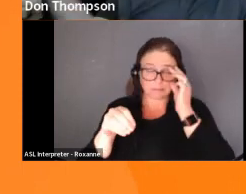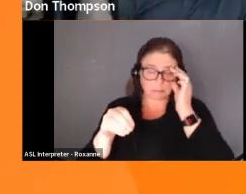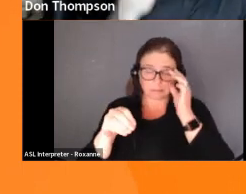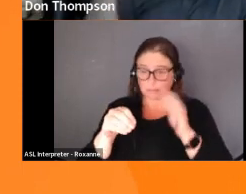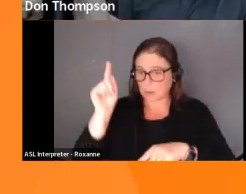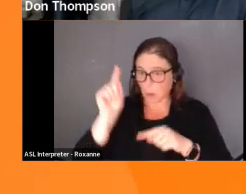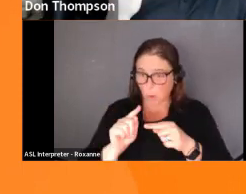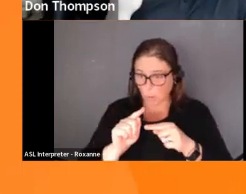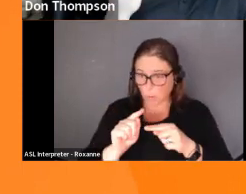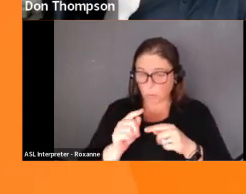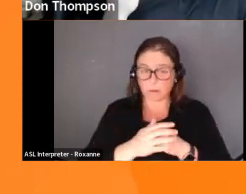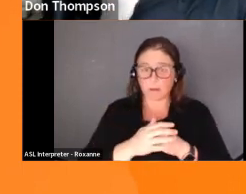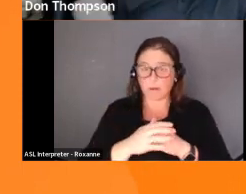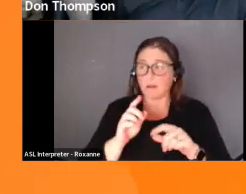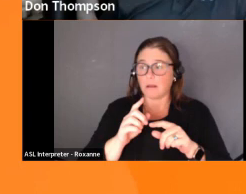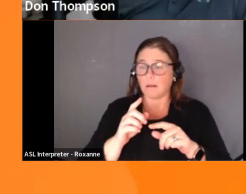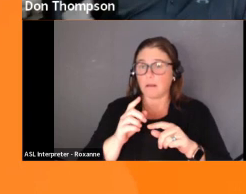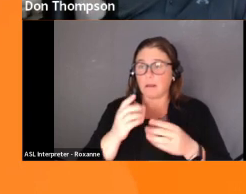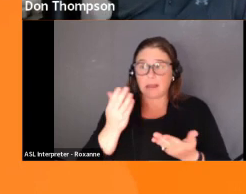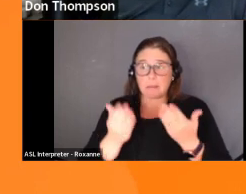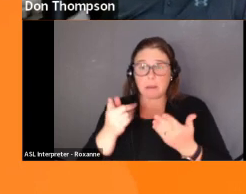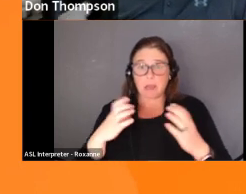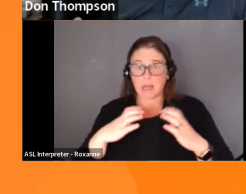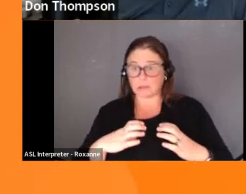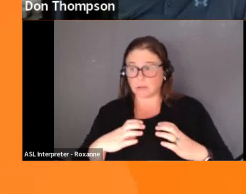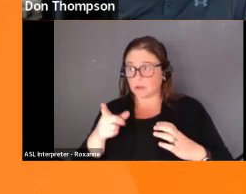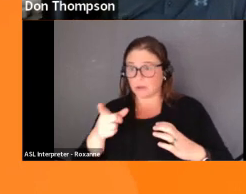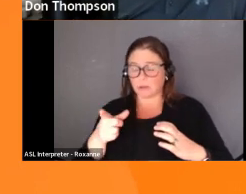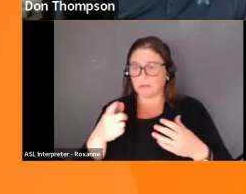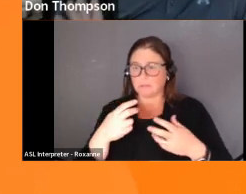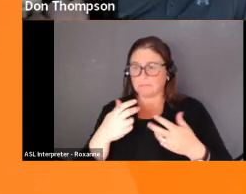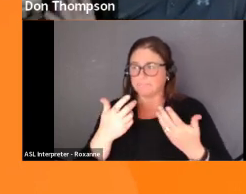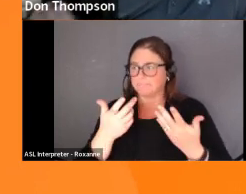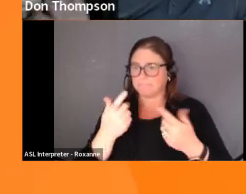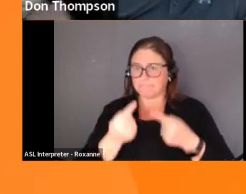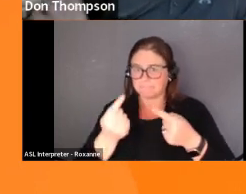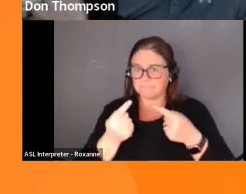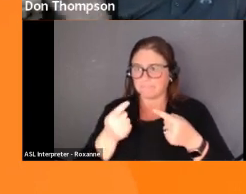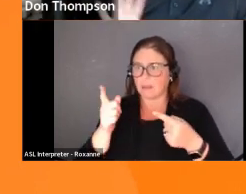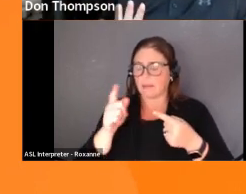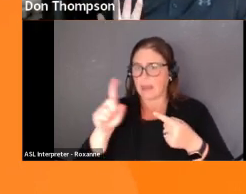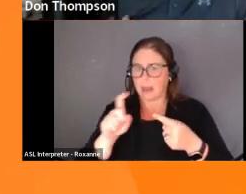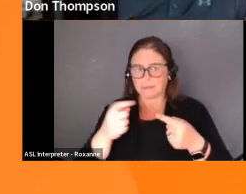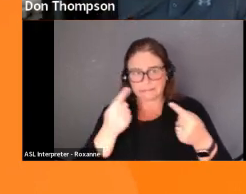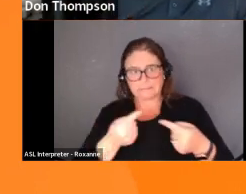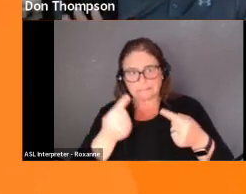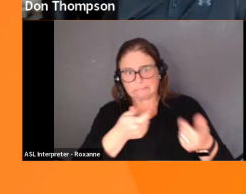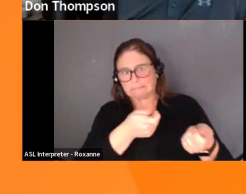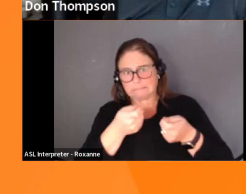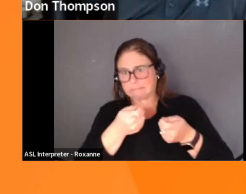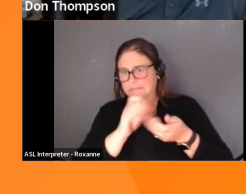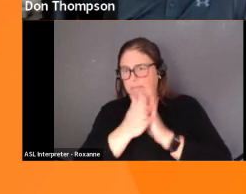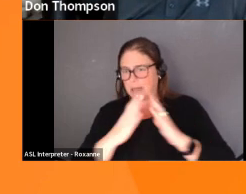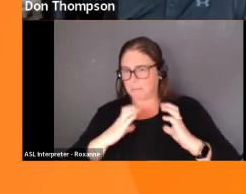that Amazon worked hard to get may have a disappointing experience on Amazon, and they're always going to defend the customer from having